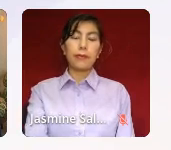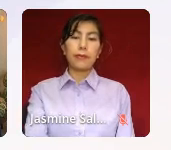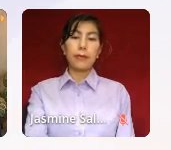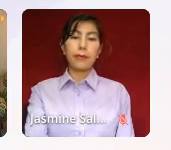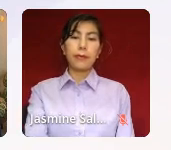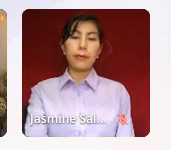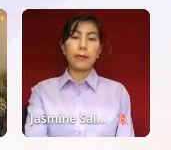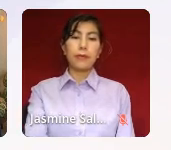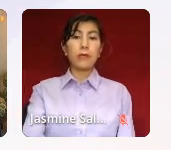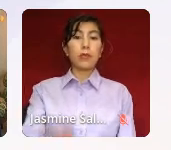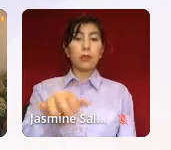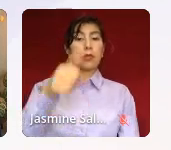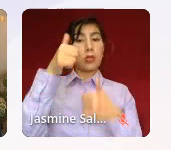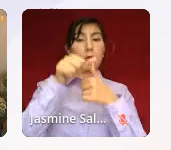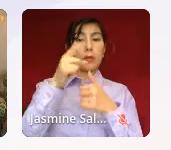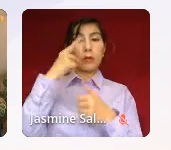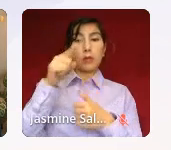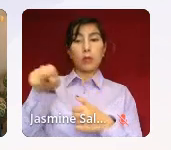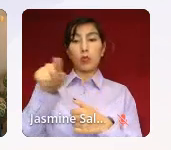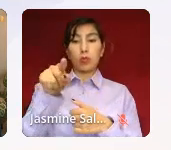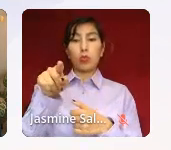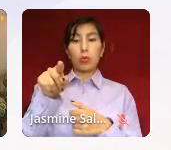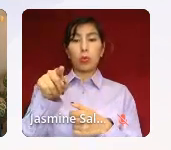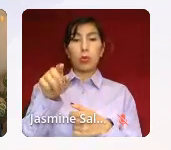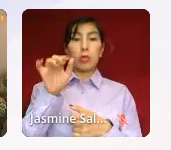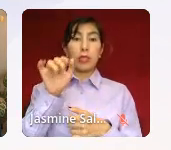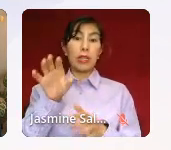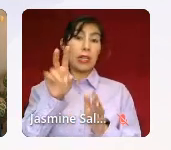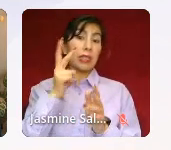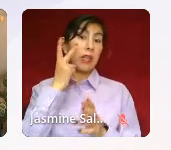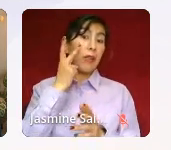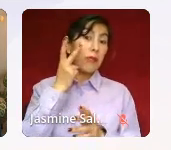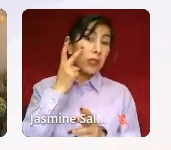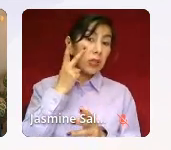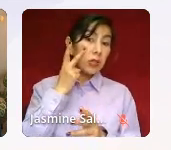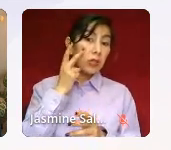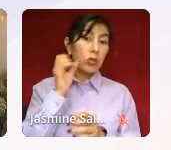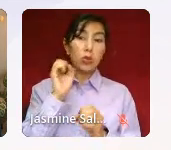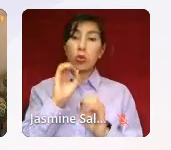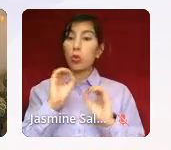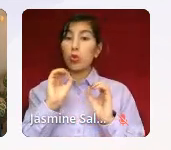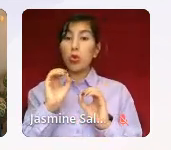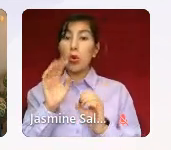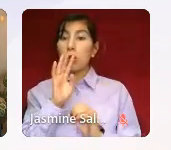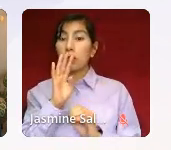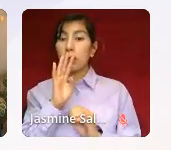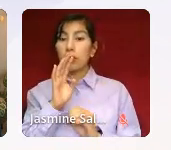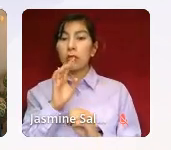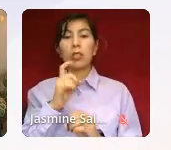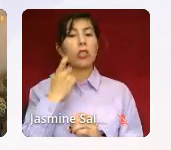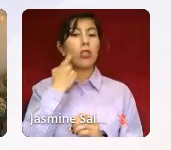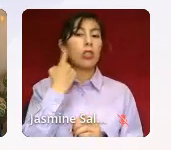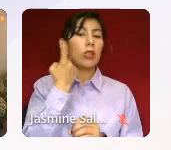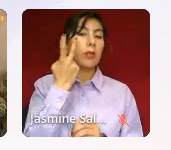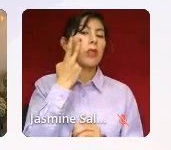Just a reminder for those of you, it's a visual. So there's no talking. It's just going to be something to see.